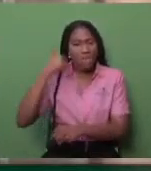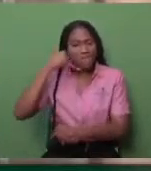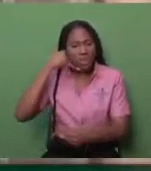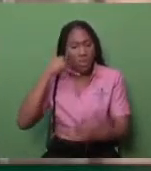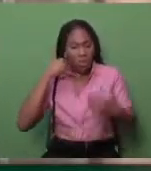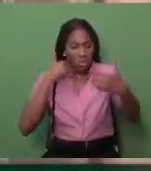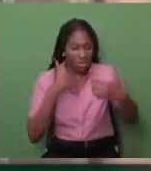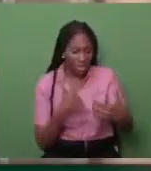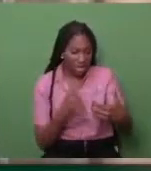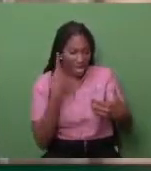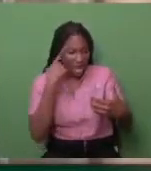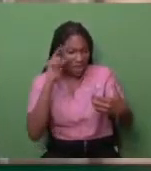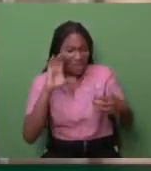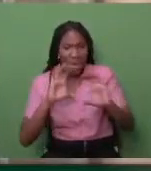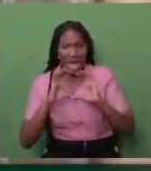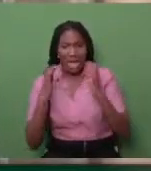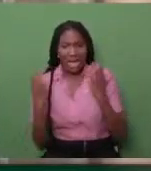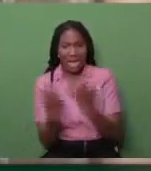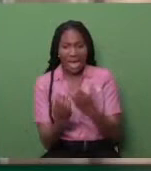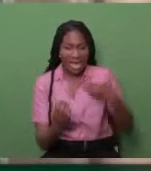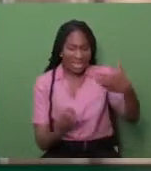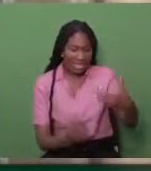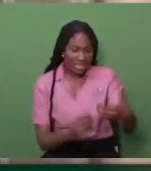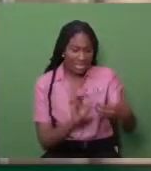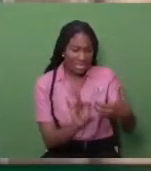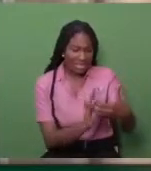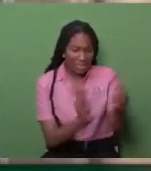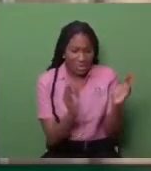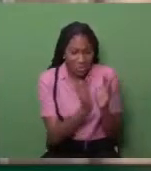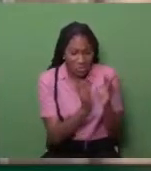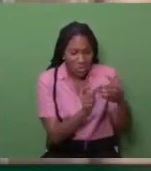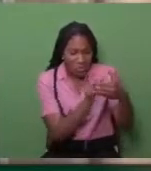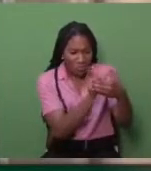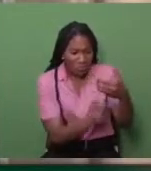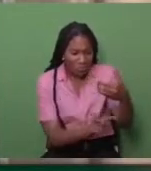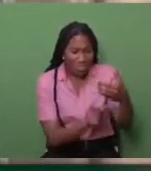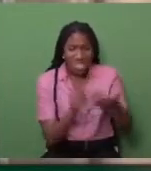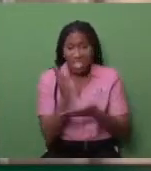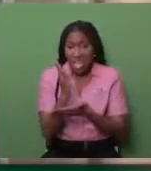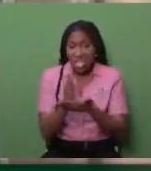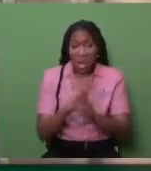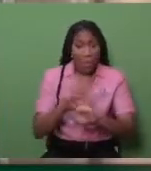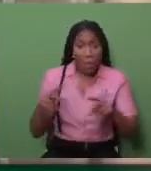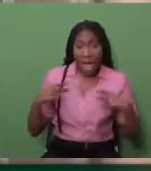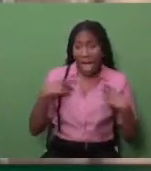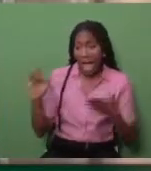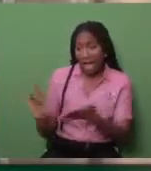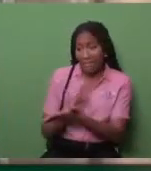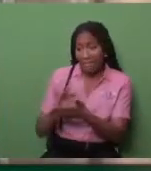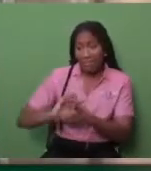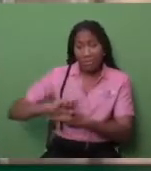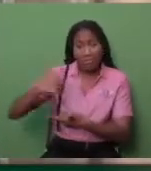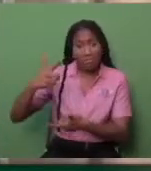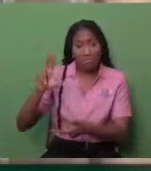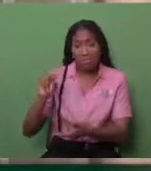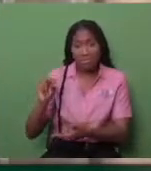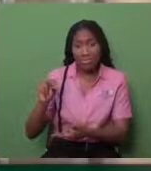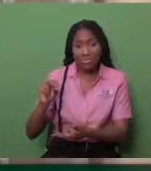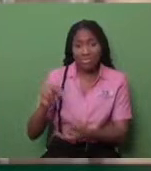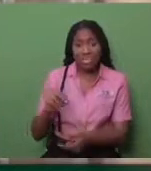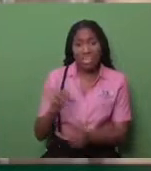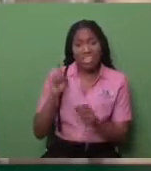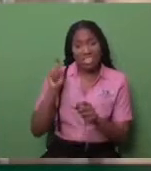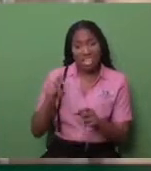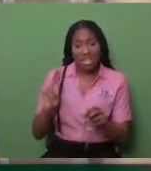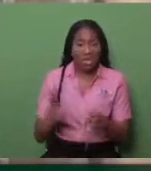the online classes. Thousands more simply have no access to devices. They have to depend on photocopied work. So